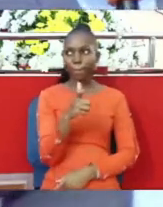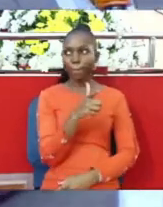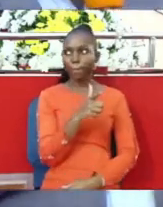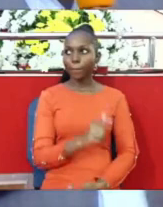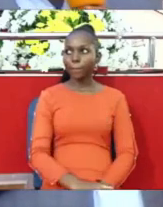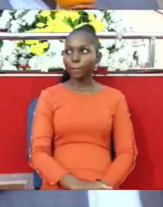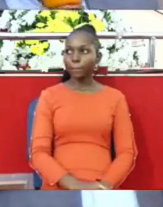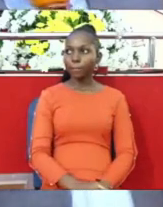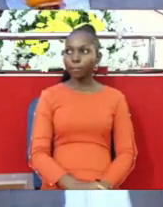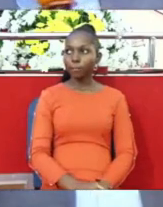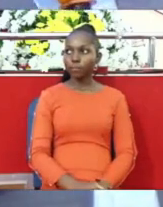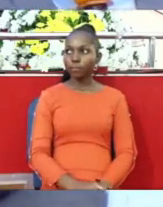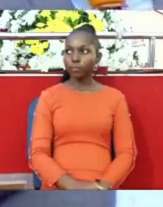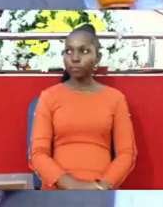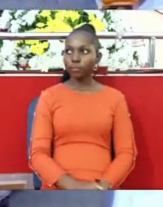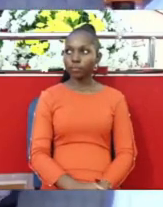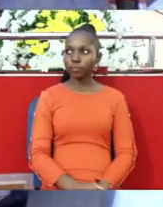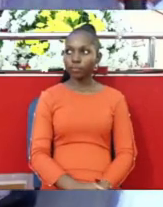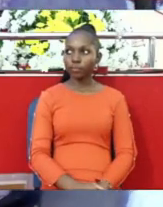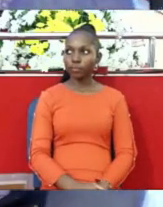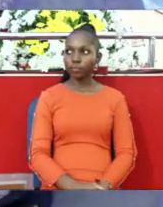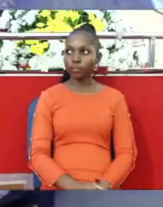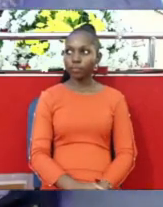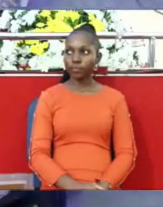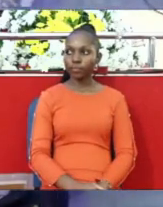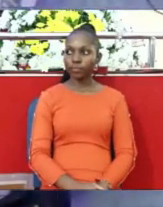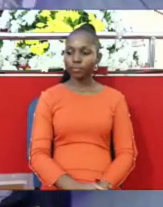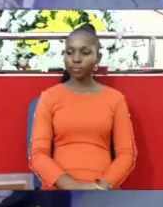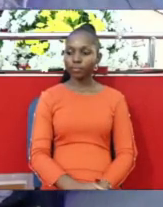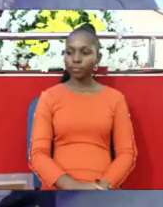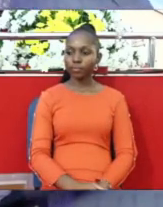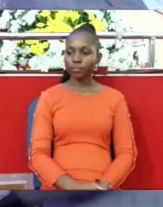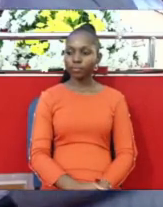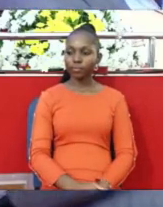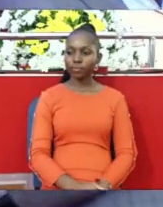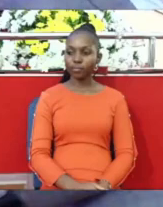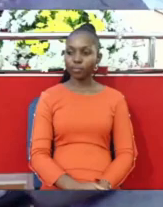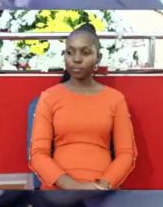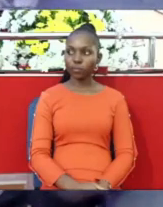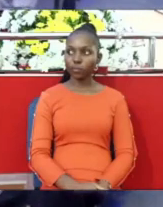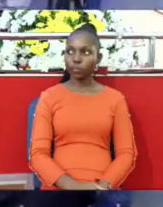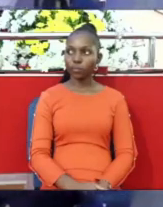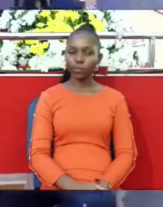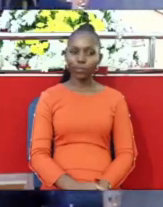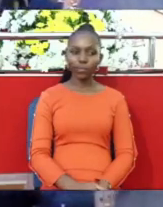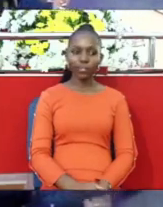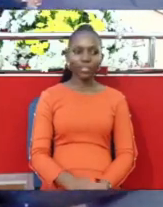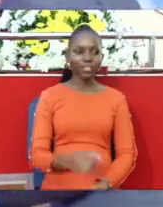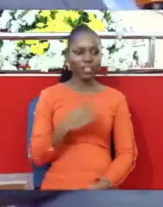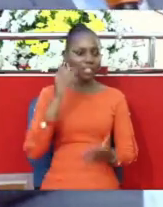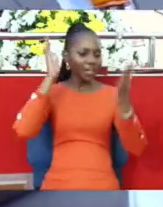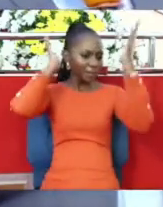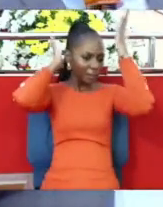Maybe he was trying to tell me Bishop Bonda Mali. Mhm, ni kama aliniambia it because he